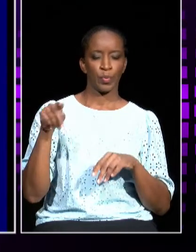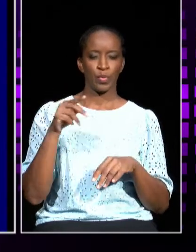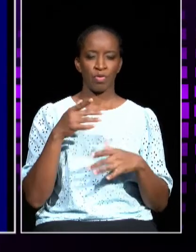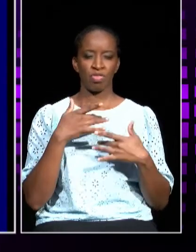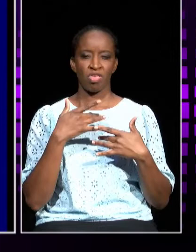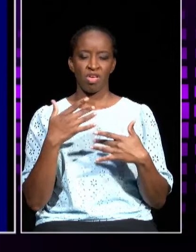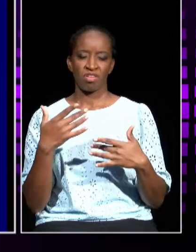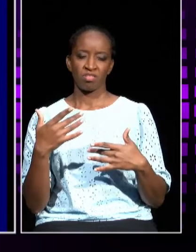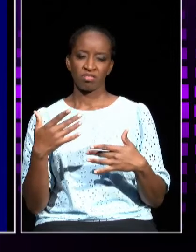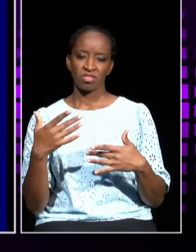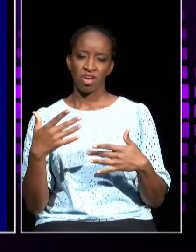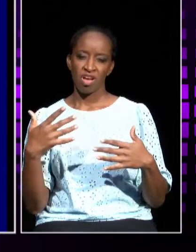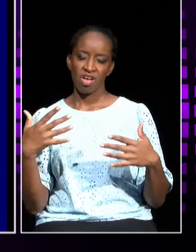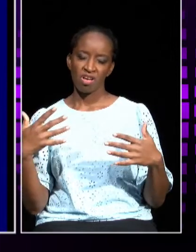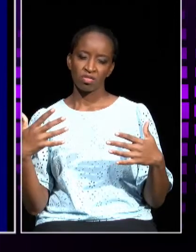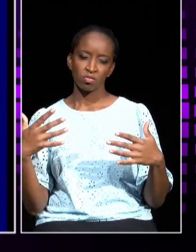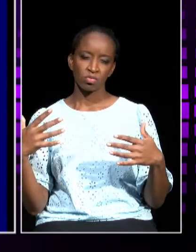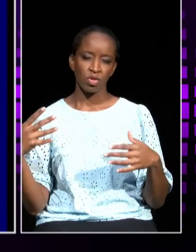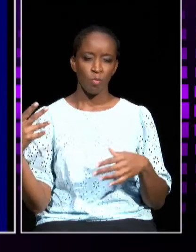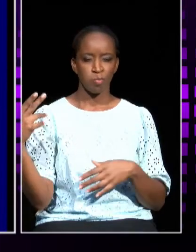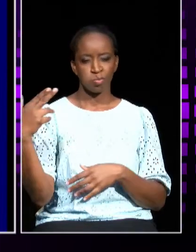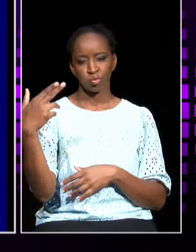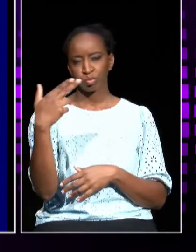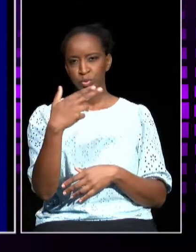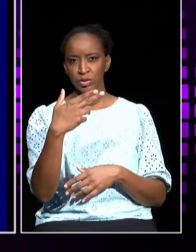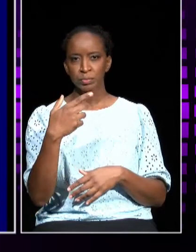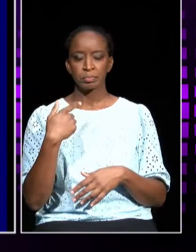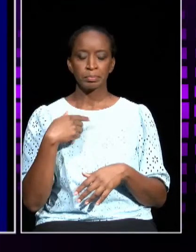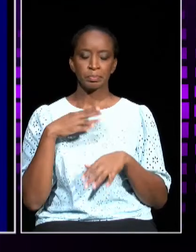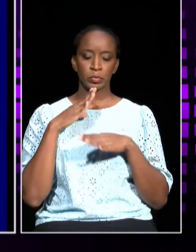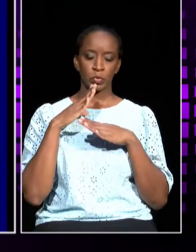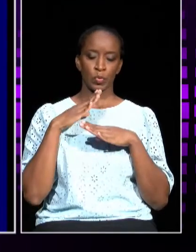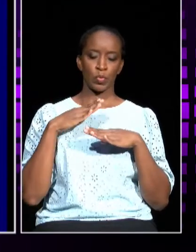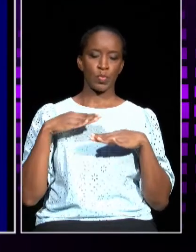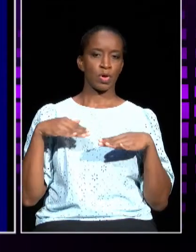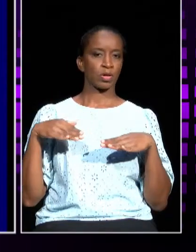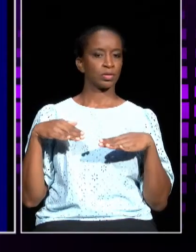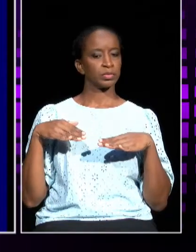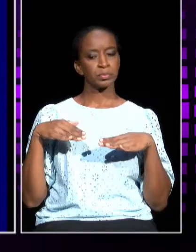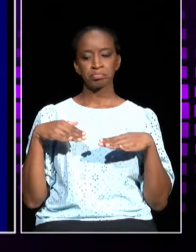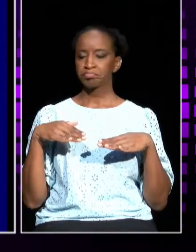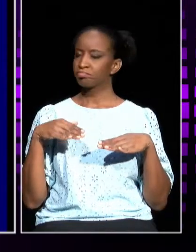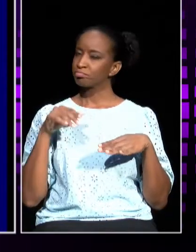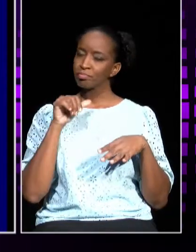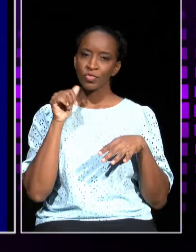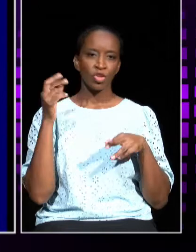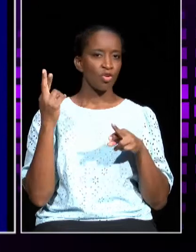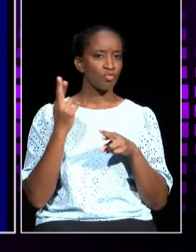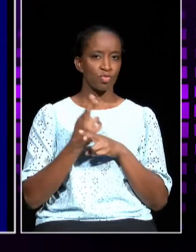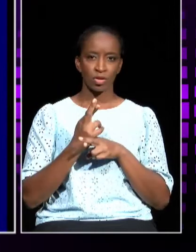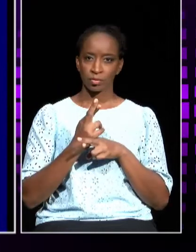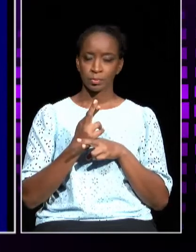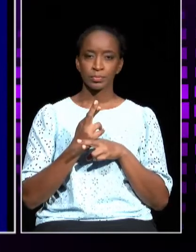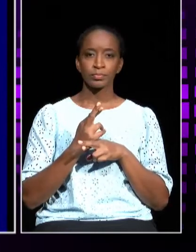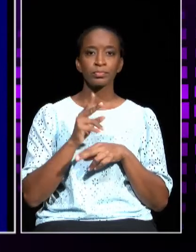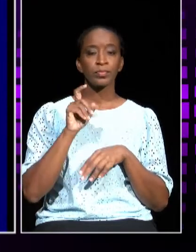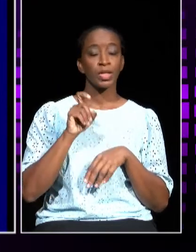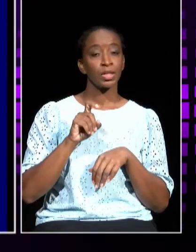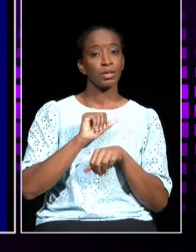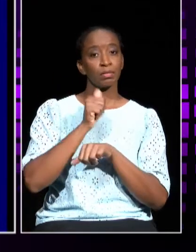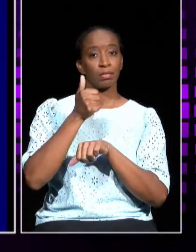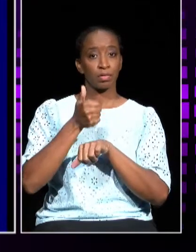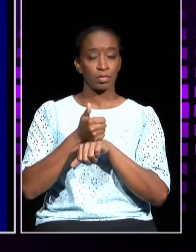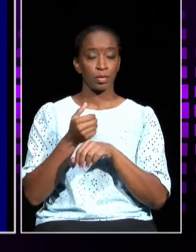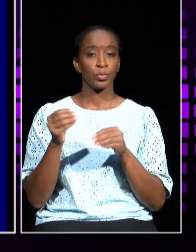time when silence is betrayal, and that time is now. We need to implement more cultural and sports programs as